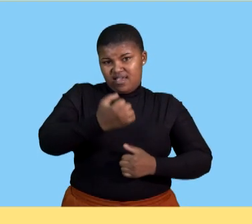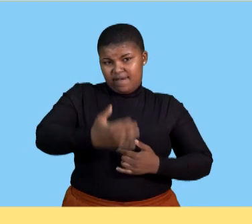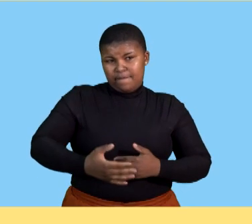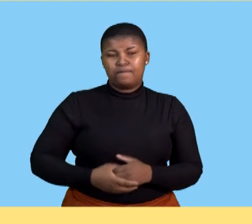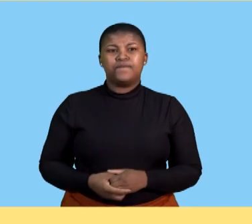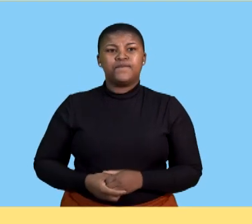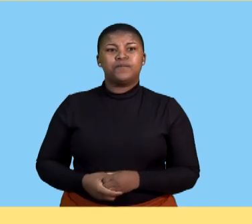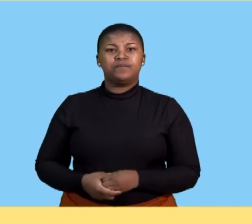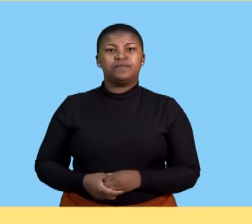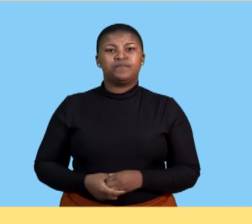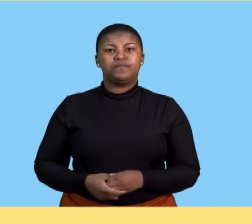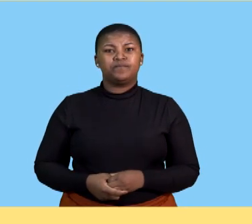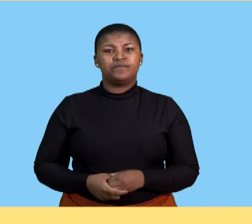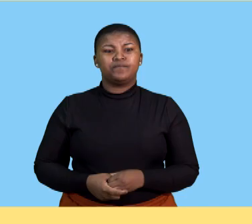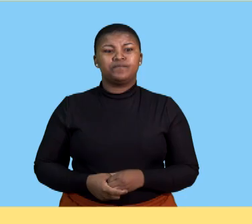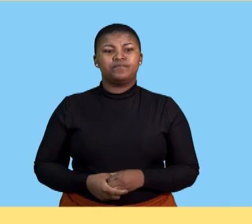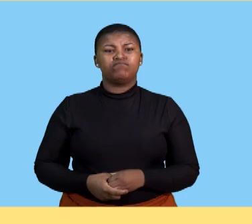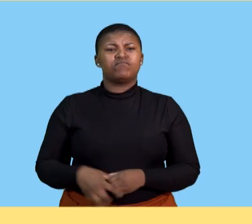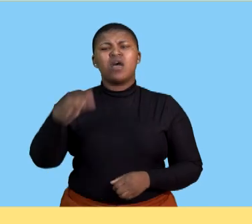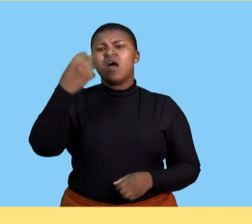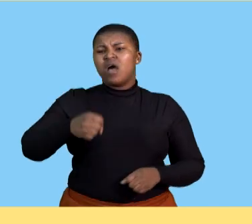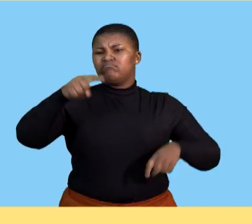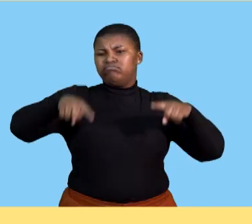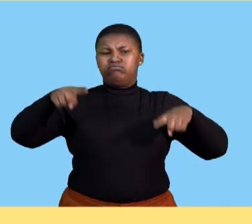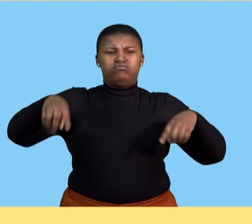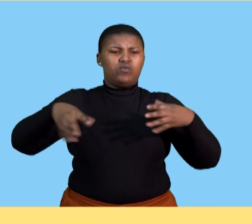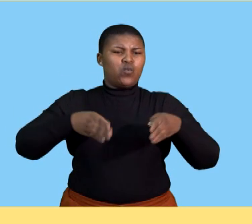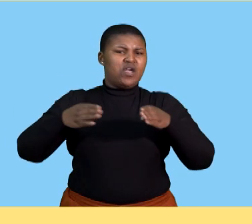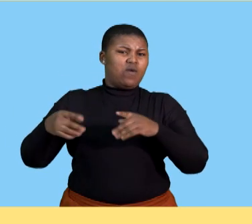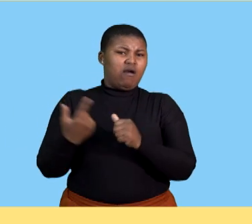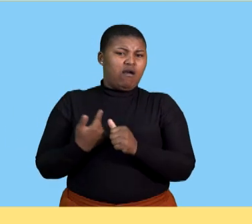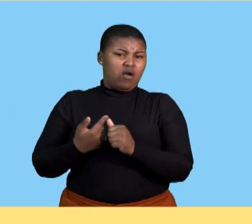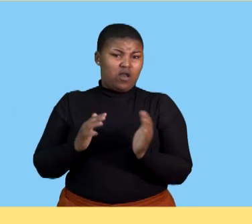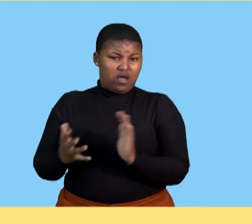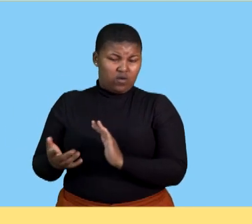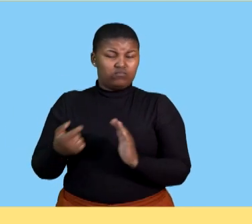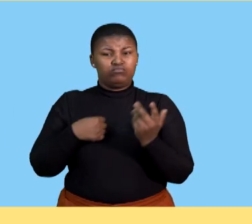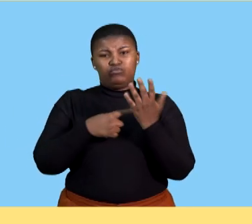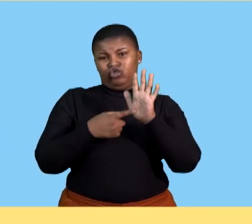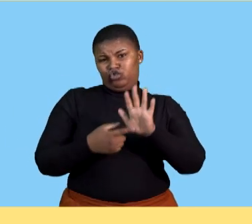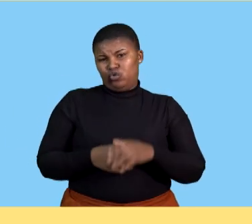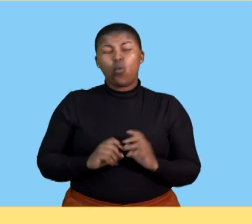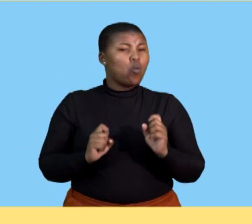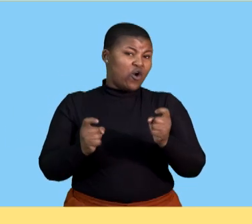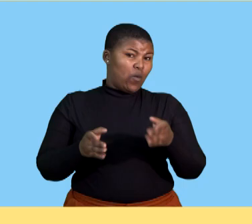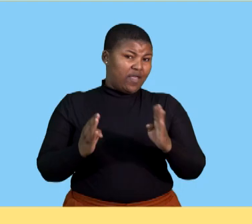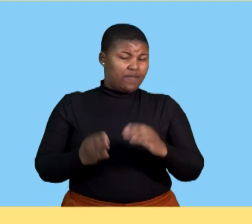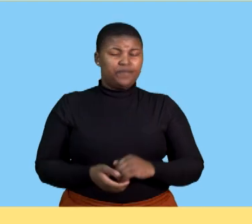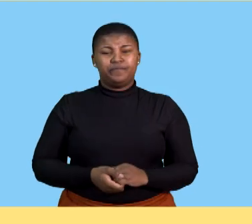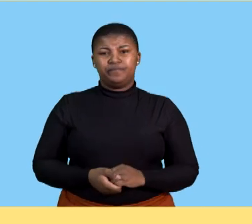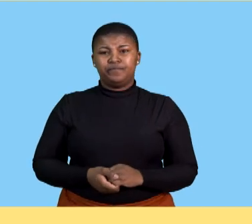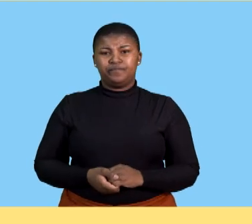46,000. All right. There are ways that you could have calculated this amount much quicker,